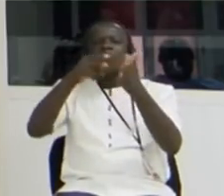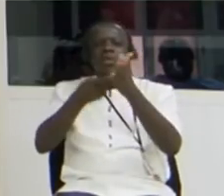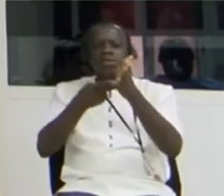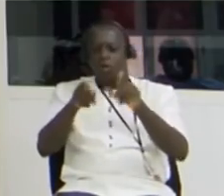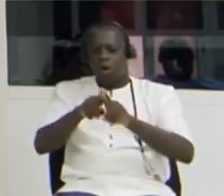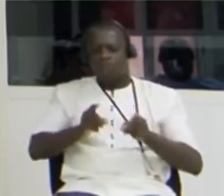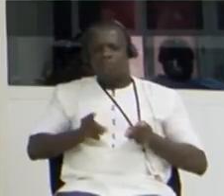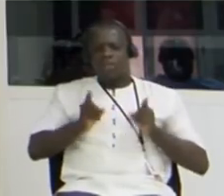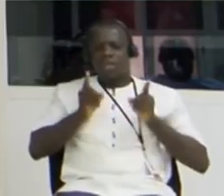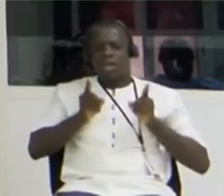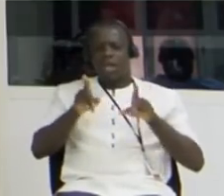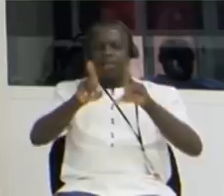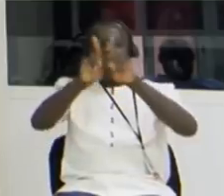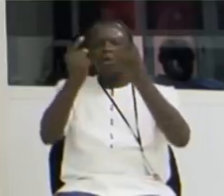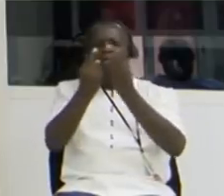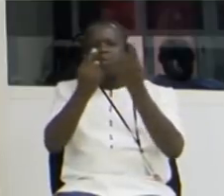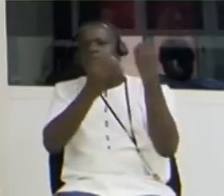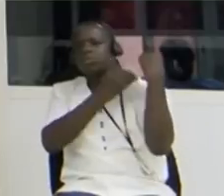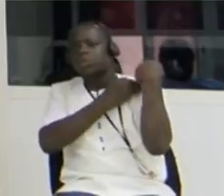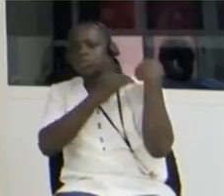Basically, is to make sure that